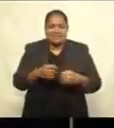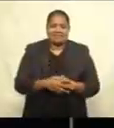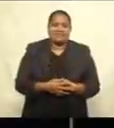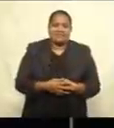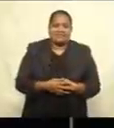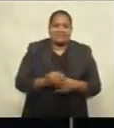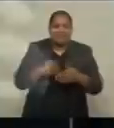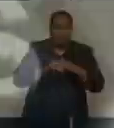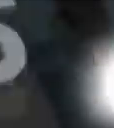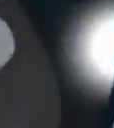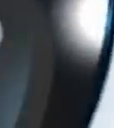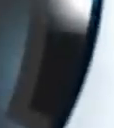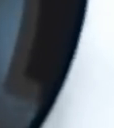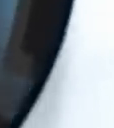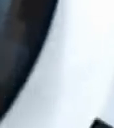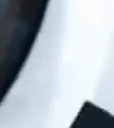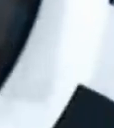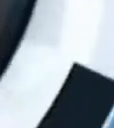story.